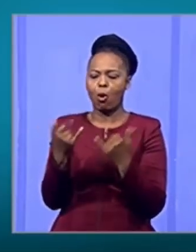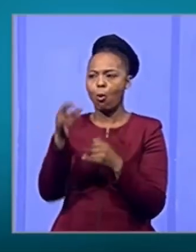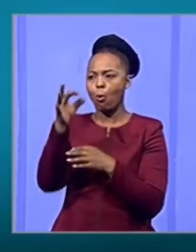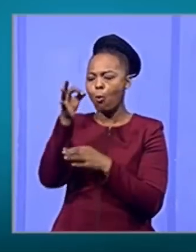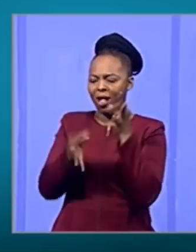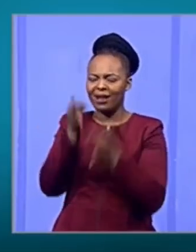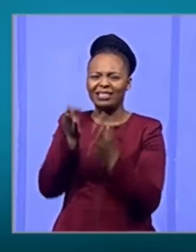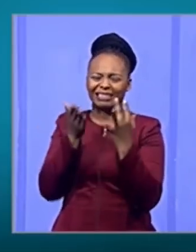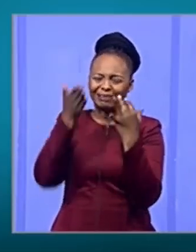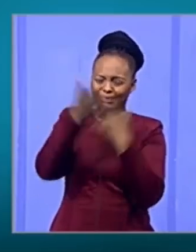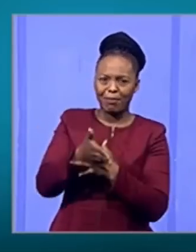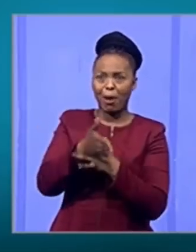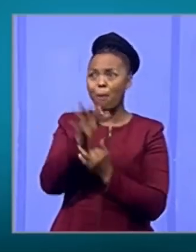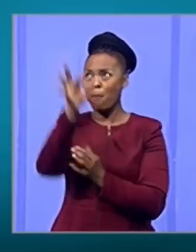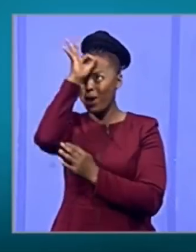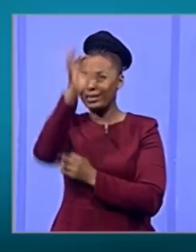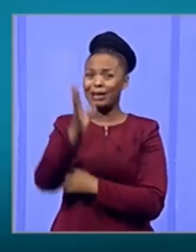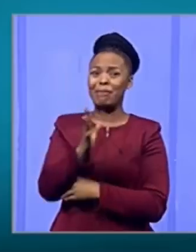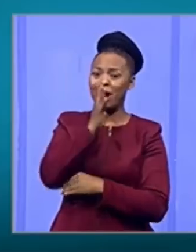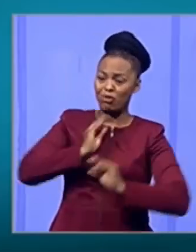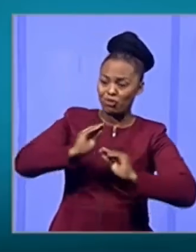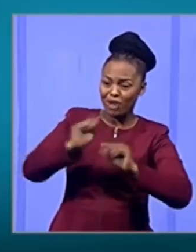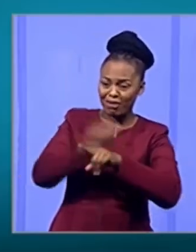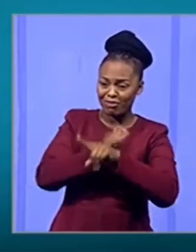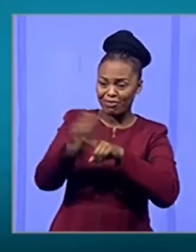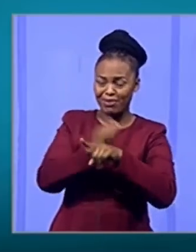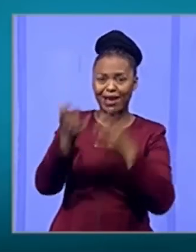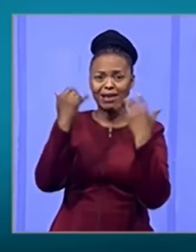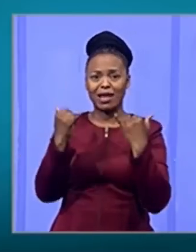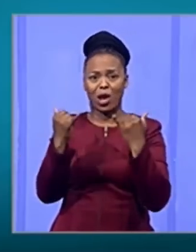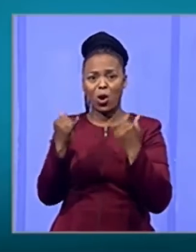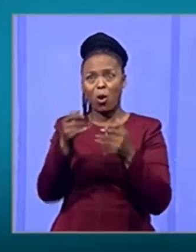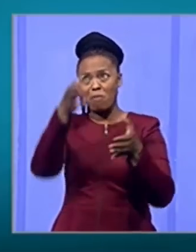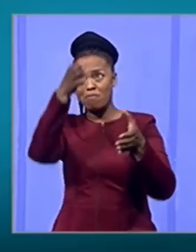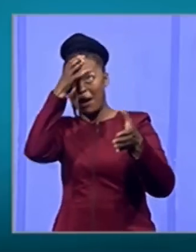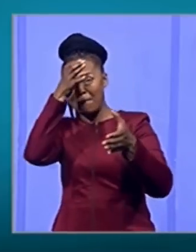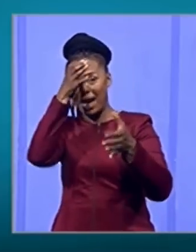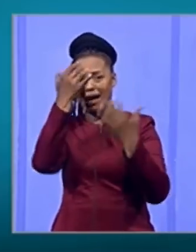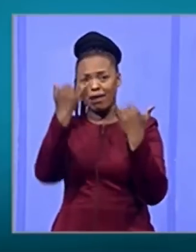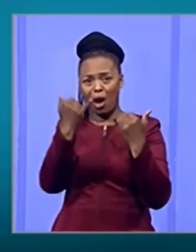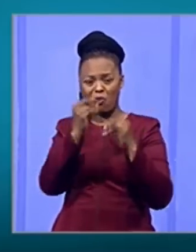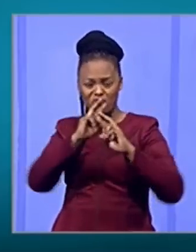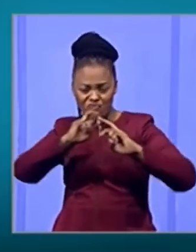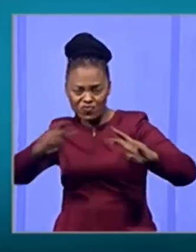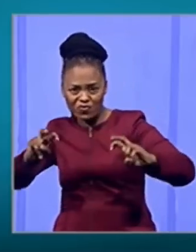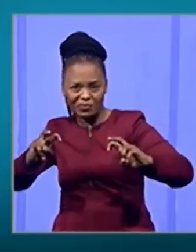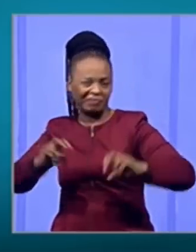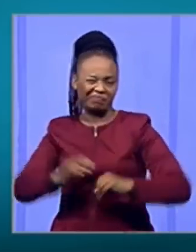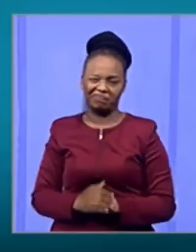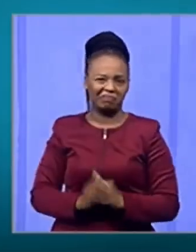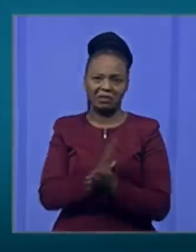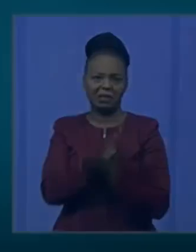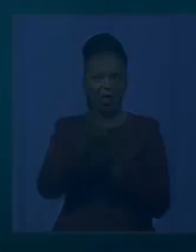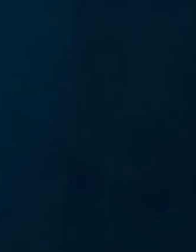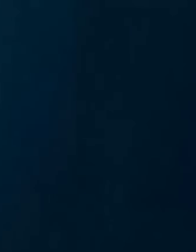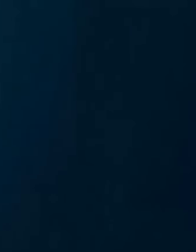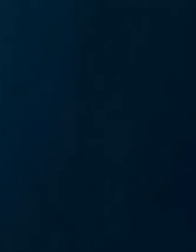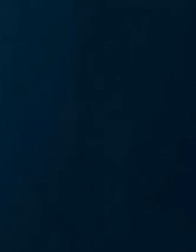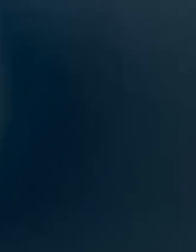a mantši a rupišitšweng go crime intelligence le ditlabakelo tša go dira mošomo.